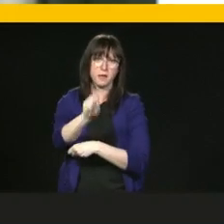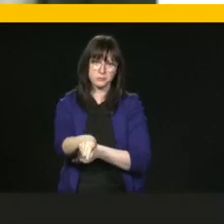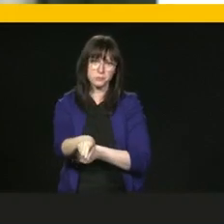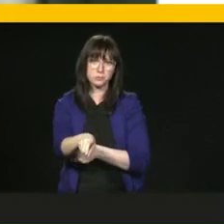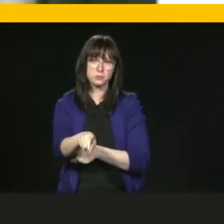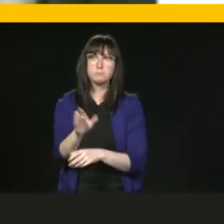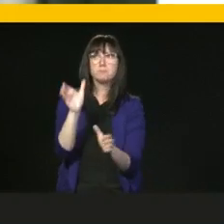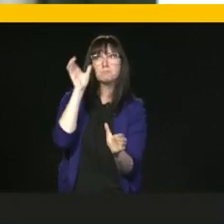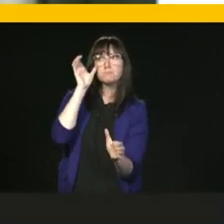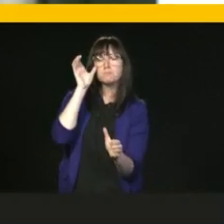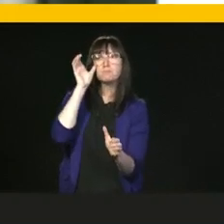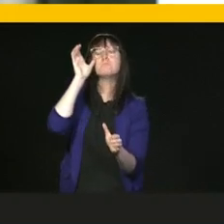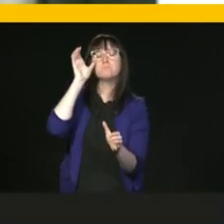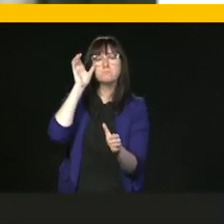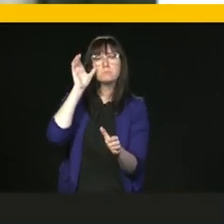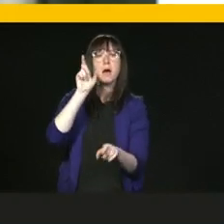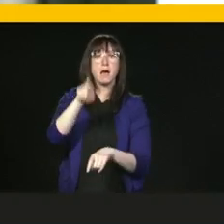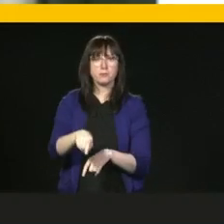have to listen.